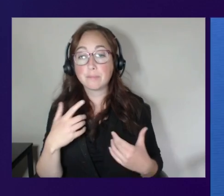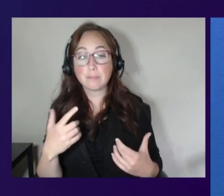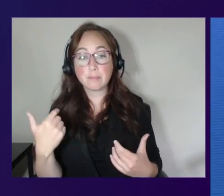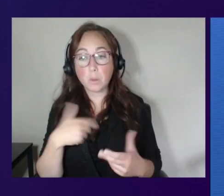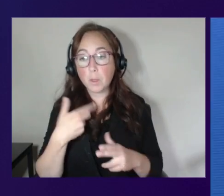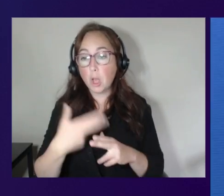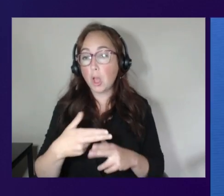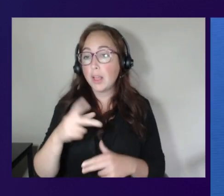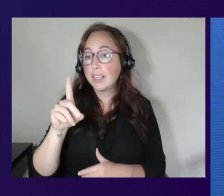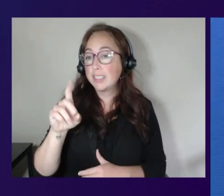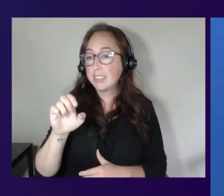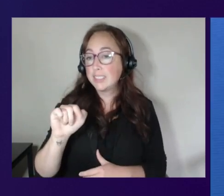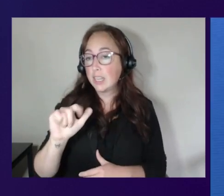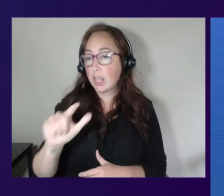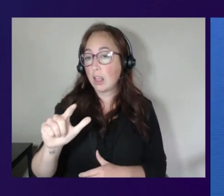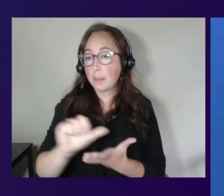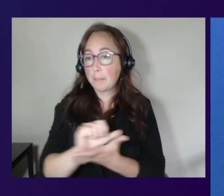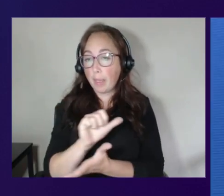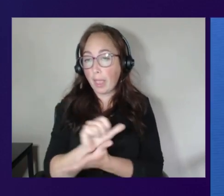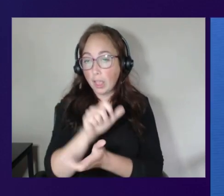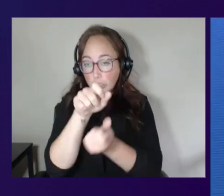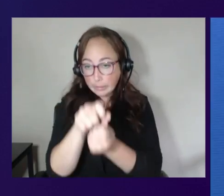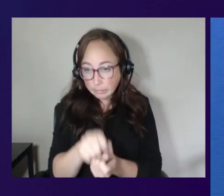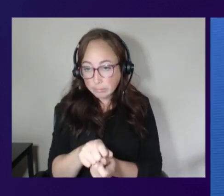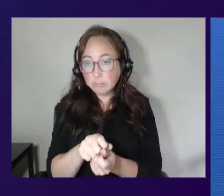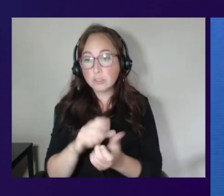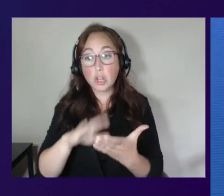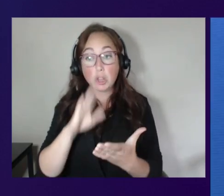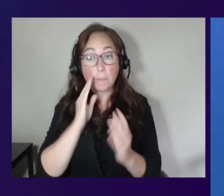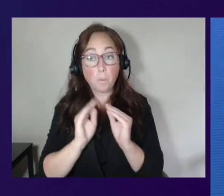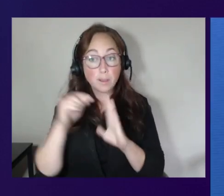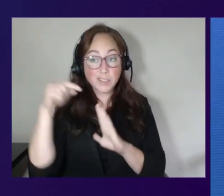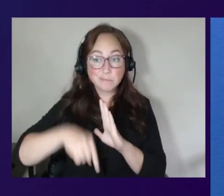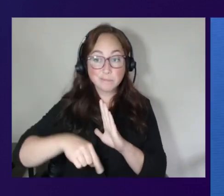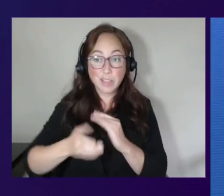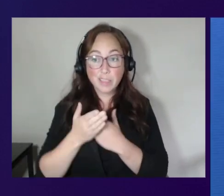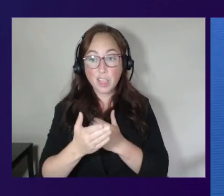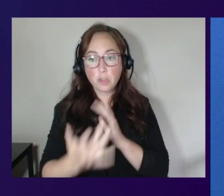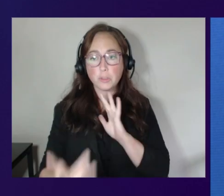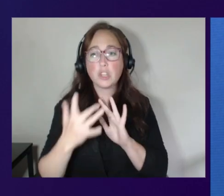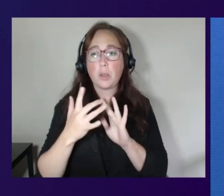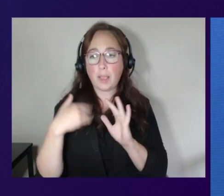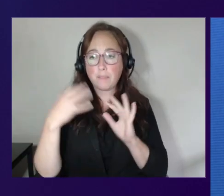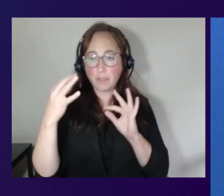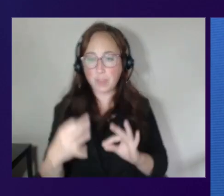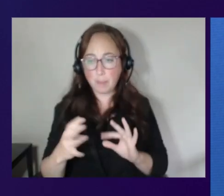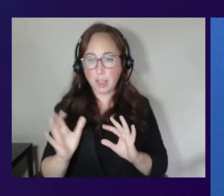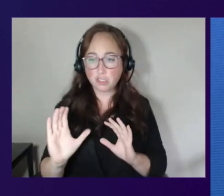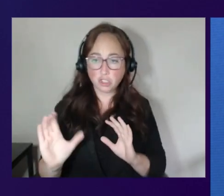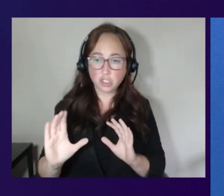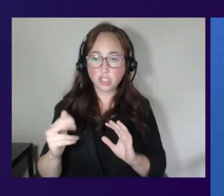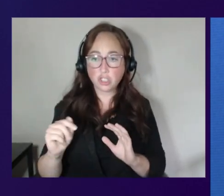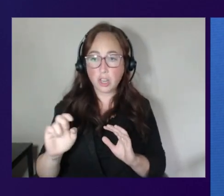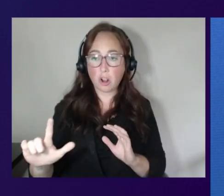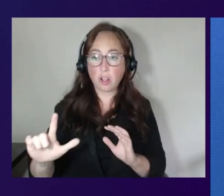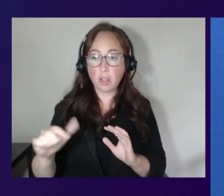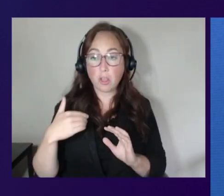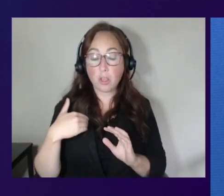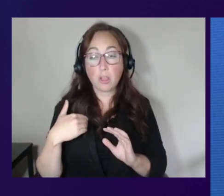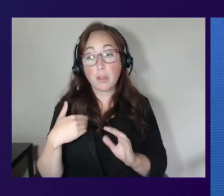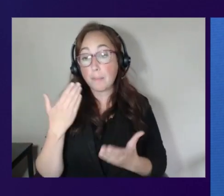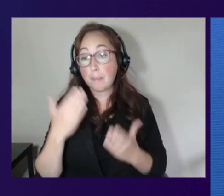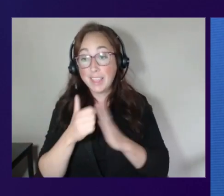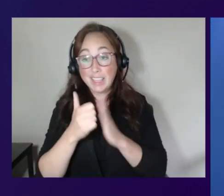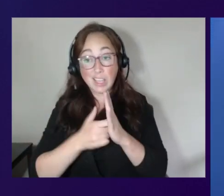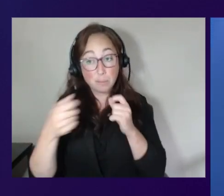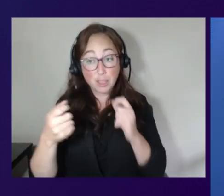page. It's just where you learn more about the service. Reach out to us. There's all kinds of channels. There's feedback channels. There's our forums, of course. You maybe have an account manager that you work with on a